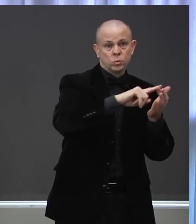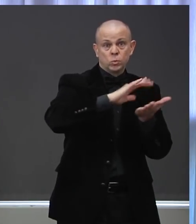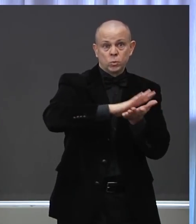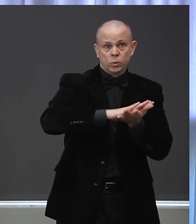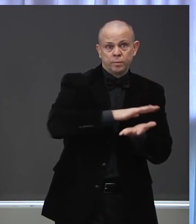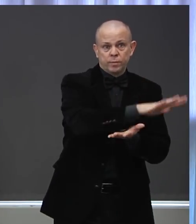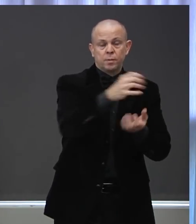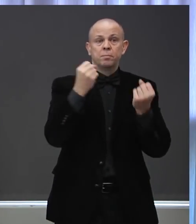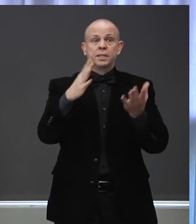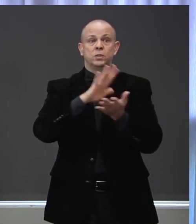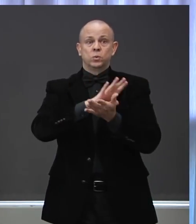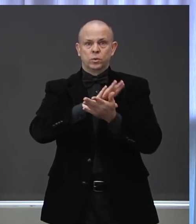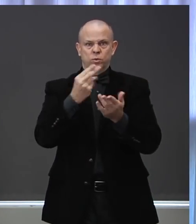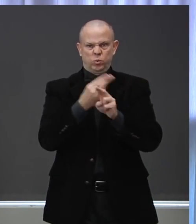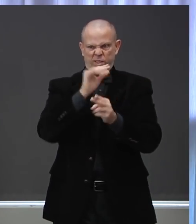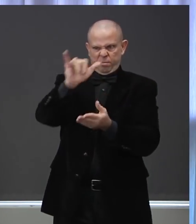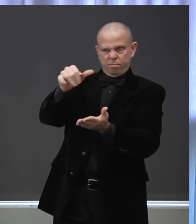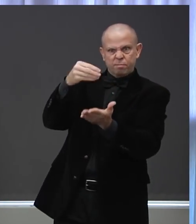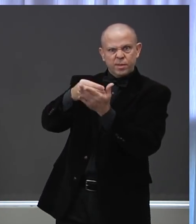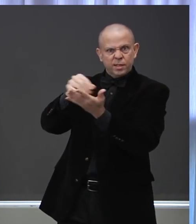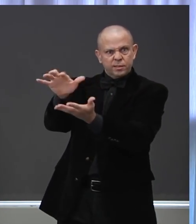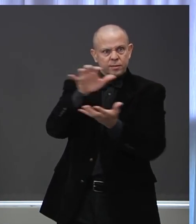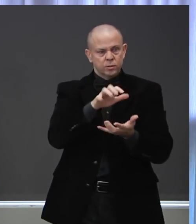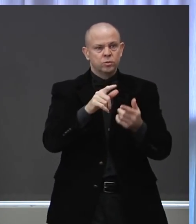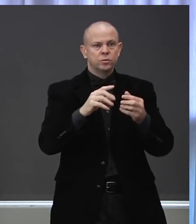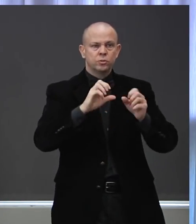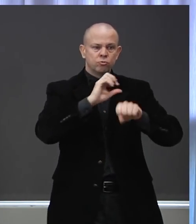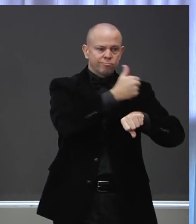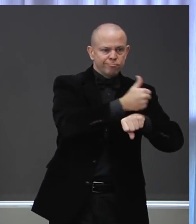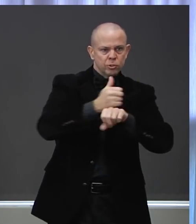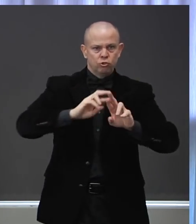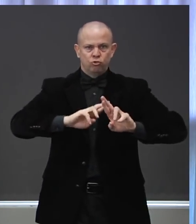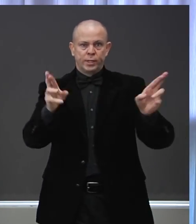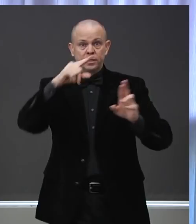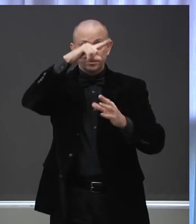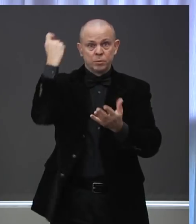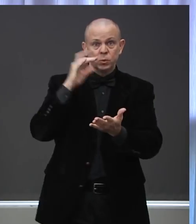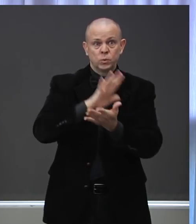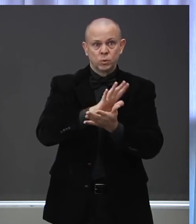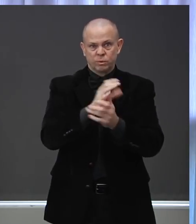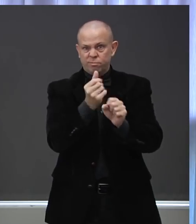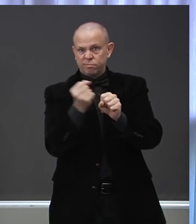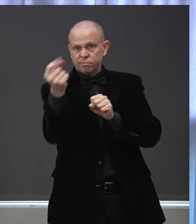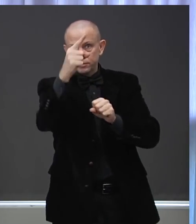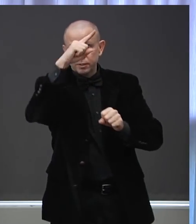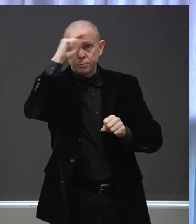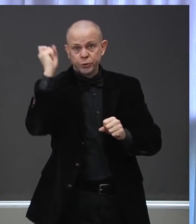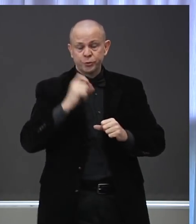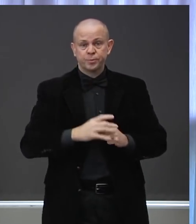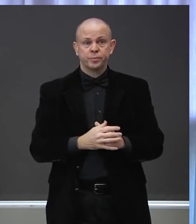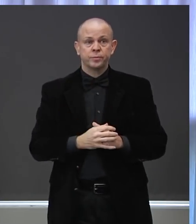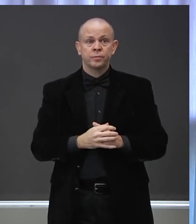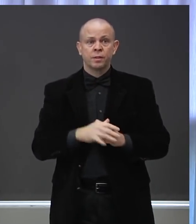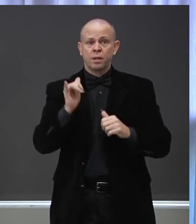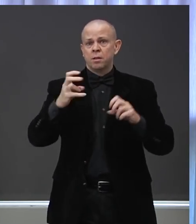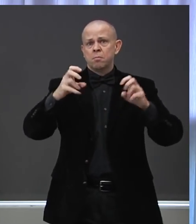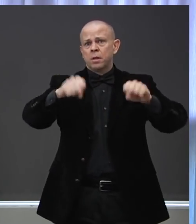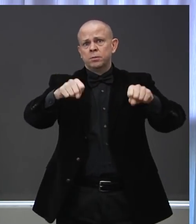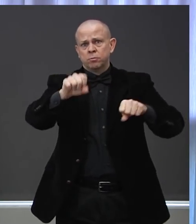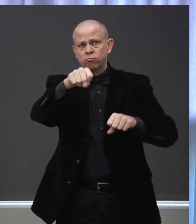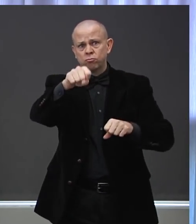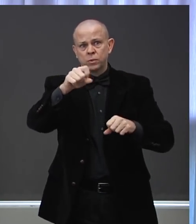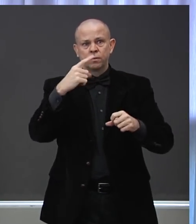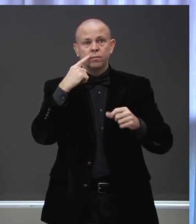of that funding to open summer school programs this coming summer. So that's a possibility, but it will be district